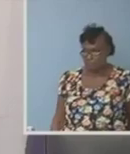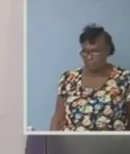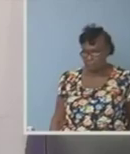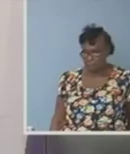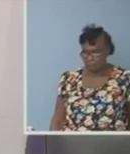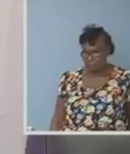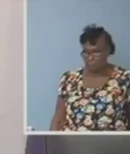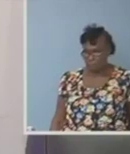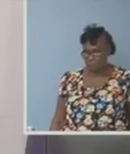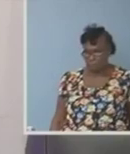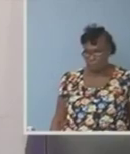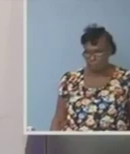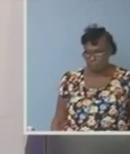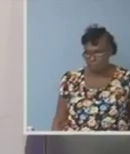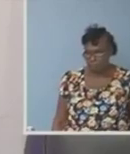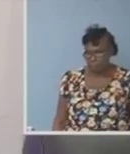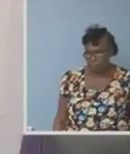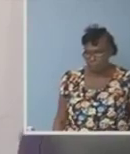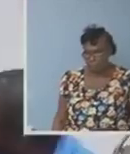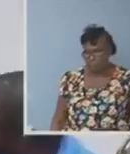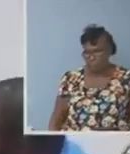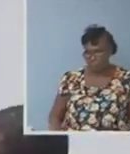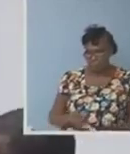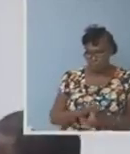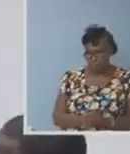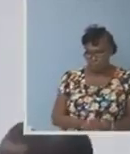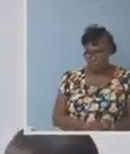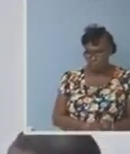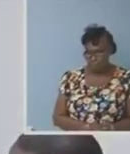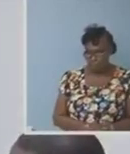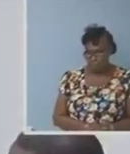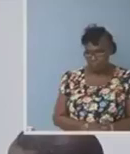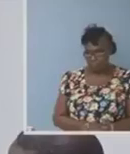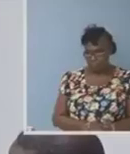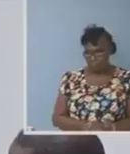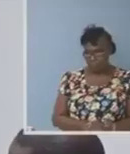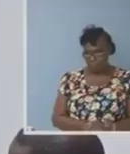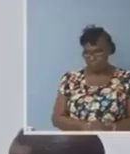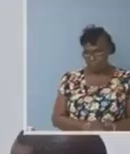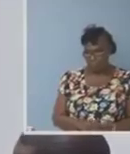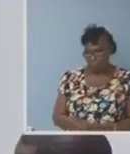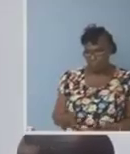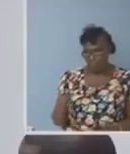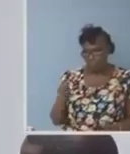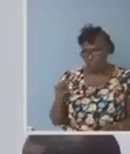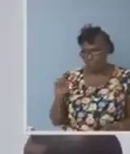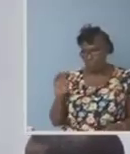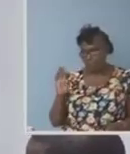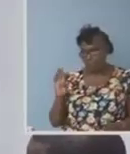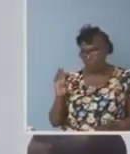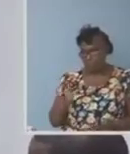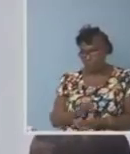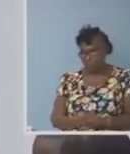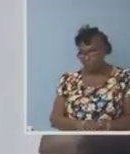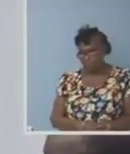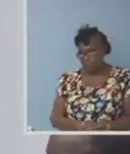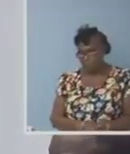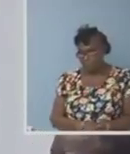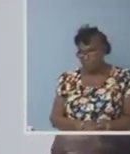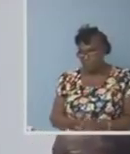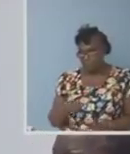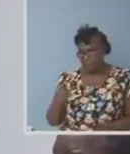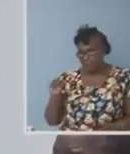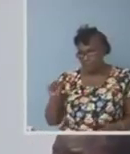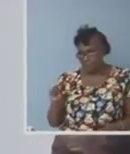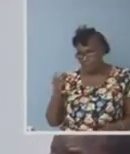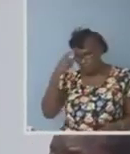children. Thanks. Clayton? Okay, good morning. Clayton Clark, Radio Tambrin. Ms. Hackett, you mentioned that supplies